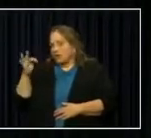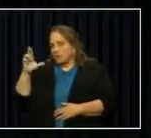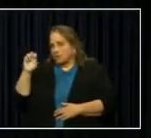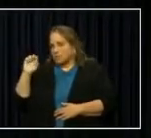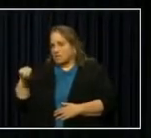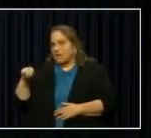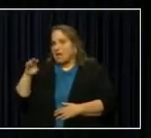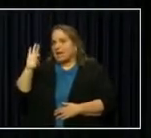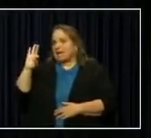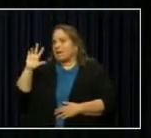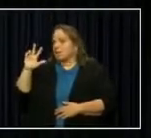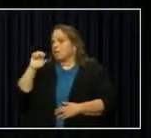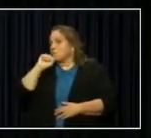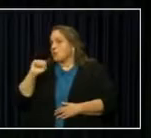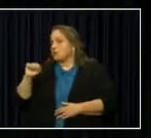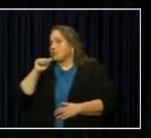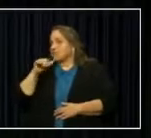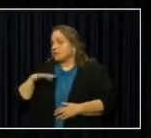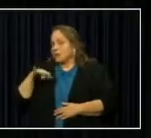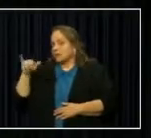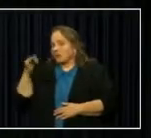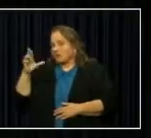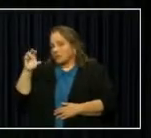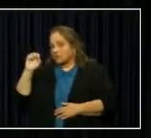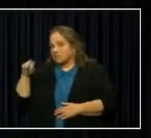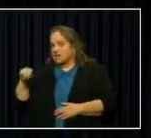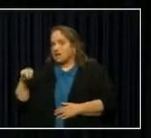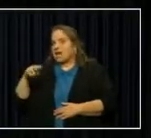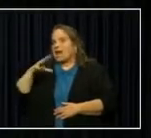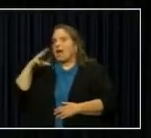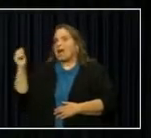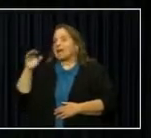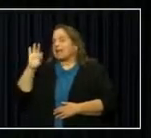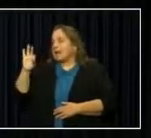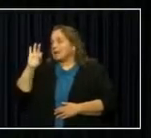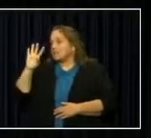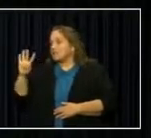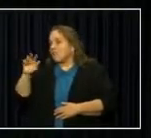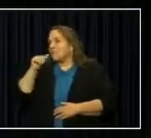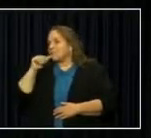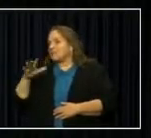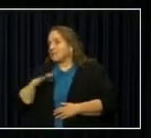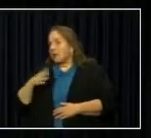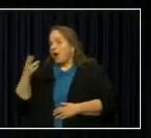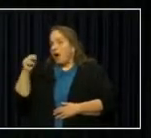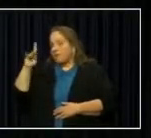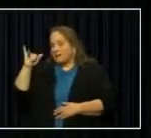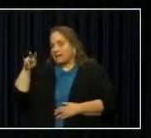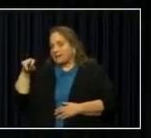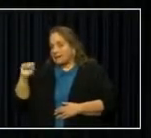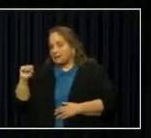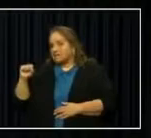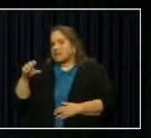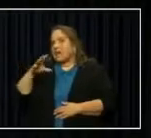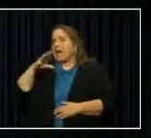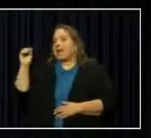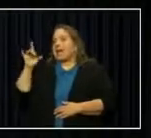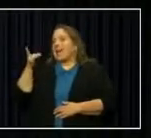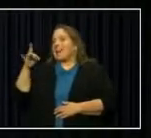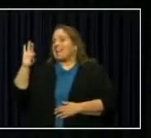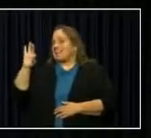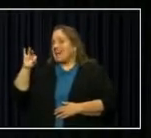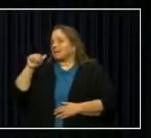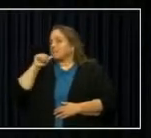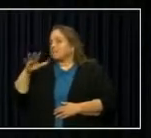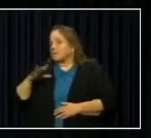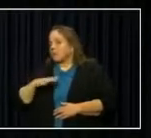Jefferson, a 93-year-old female in Jefferson, a 94-year-old female from Hopkins, and an